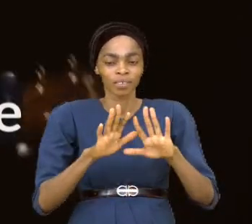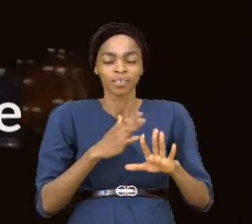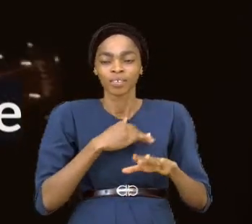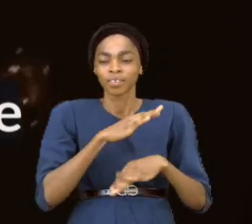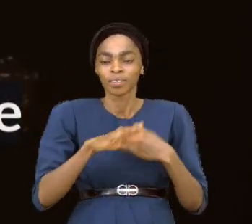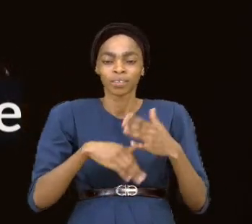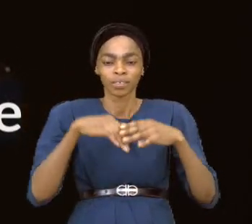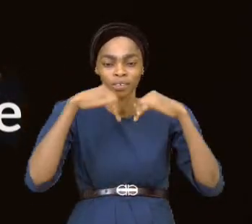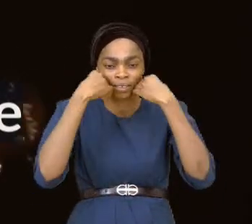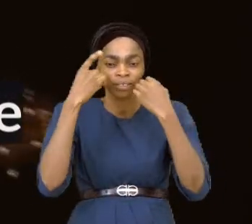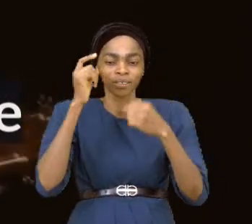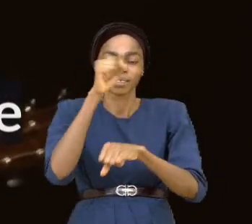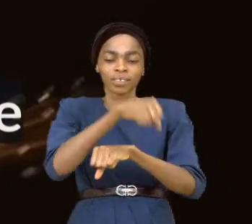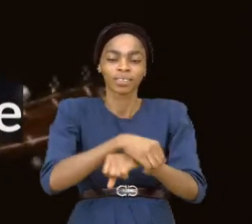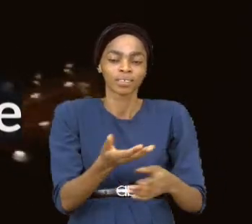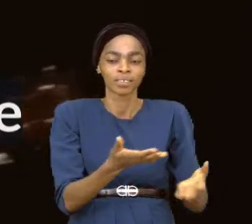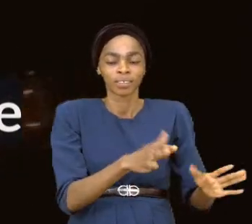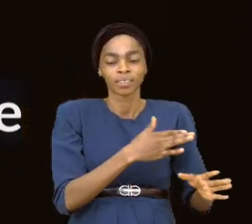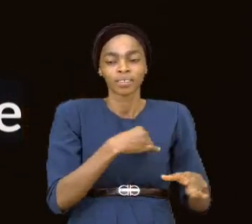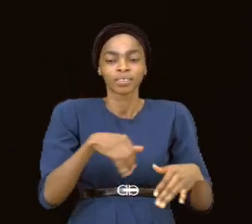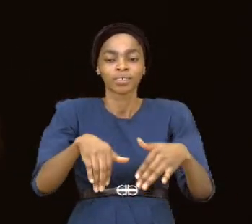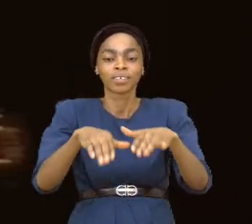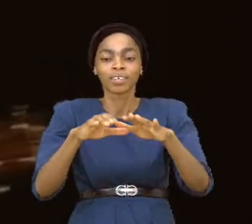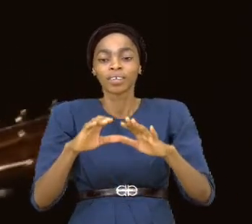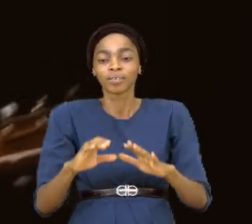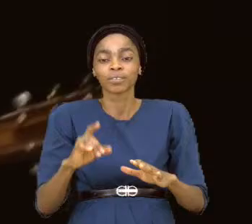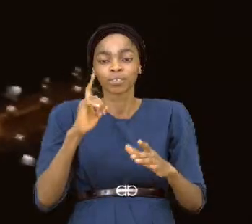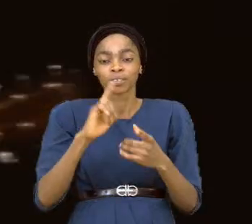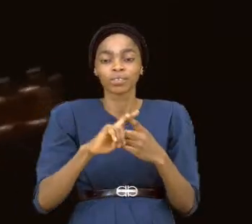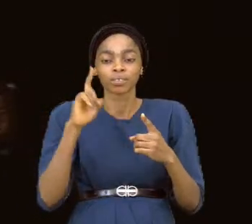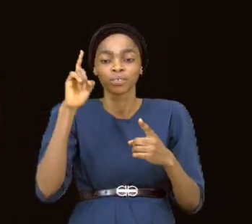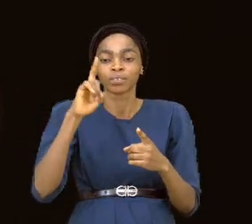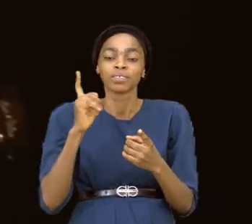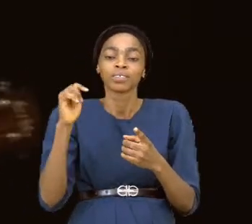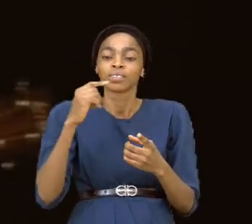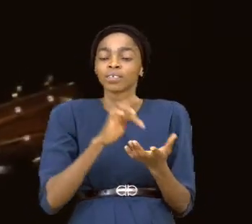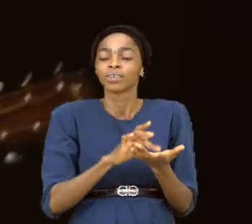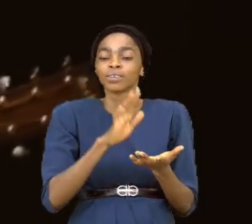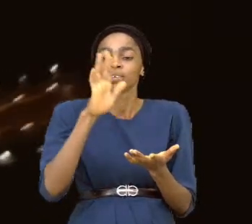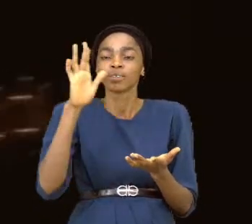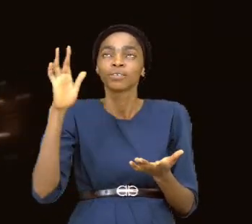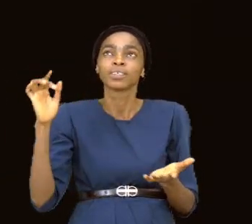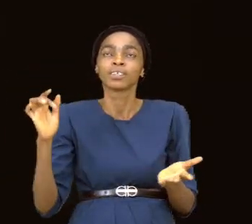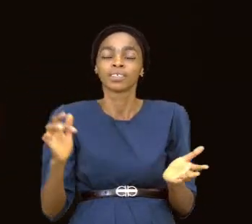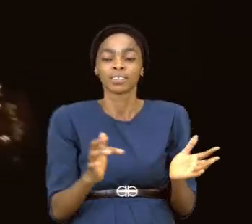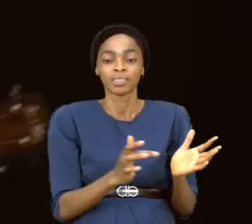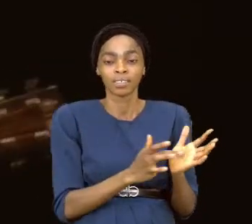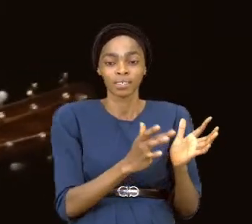You conquered death and the grave. To you the glory.